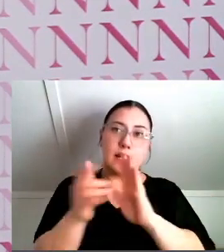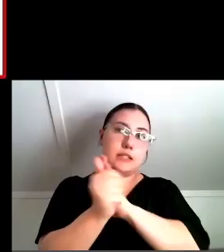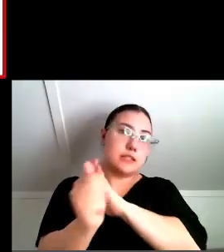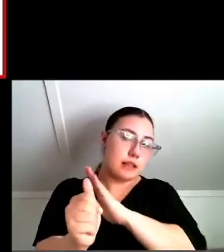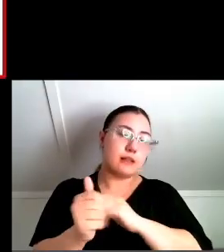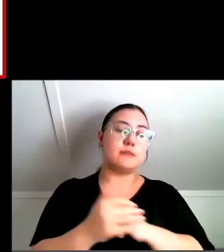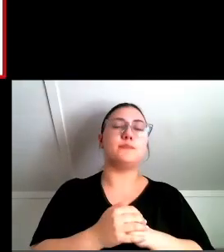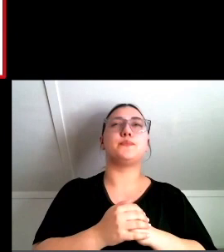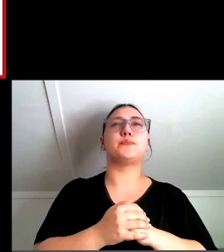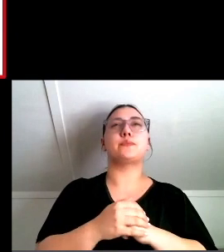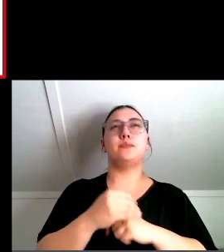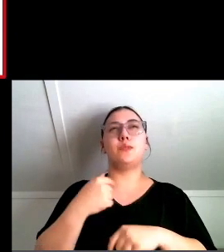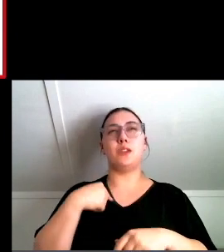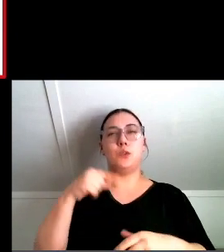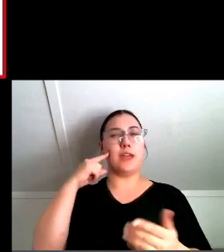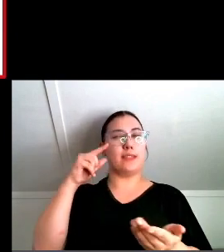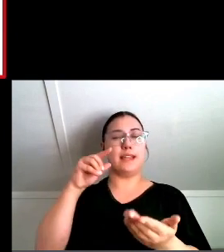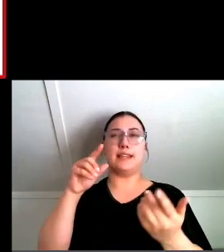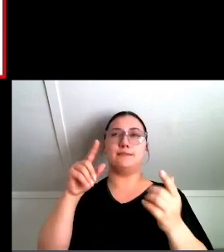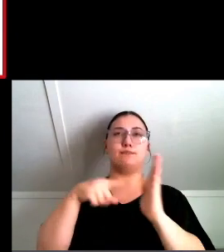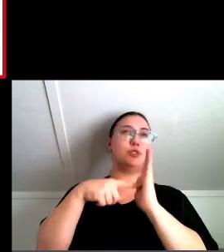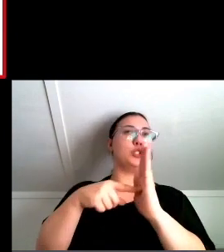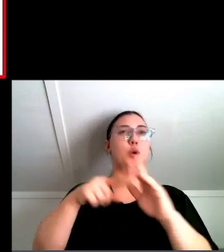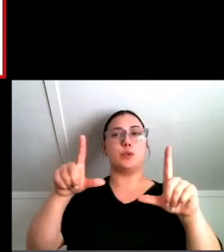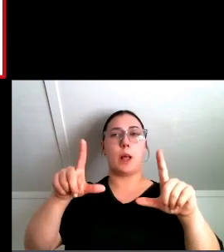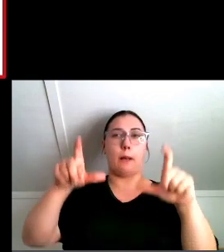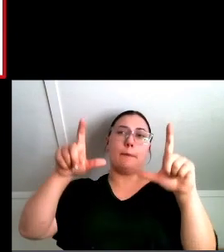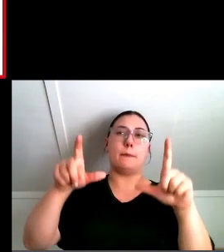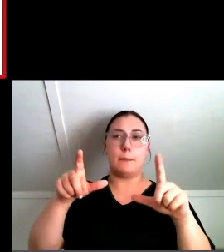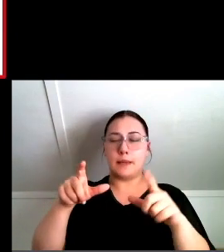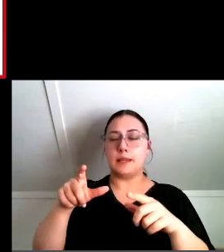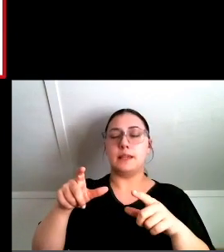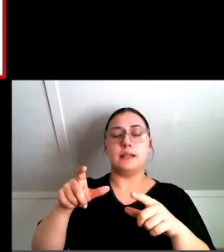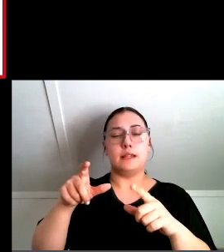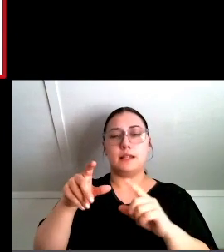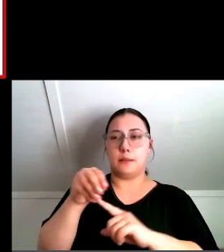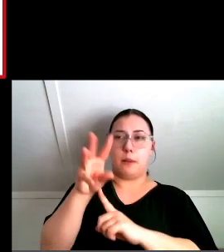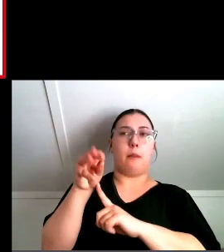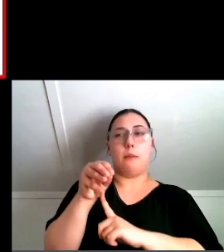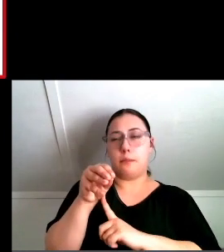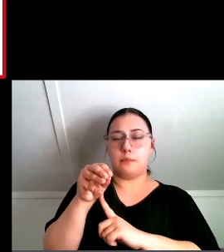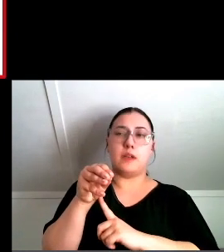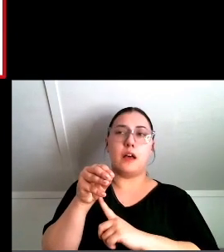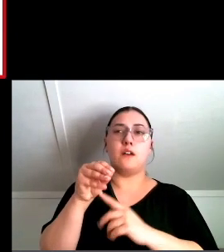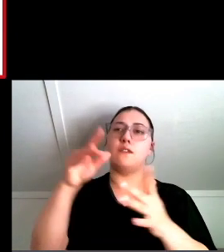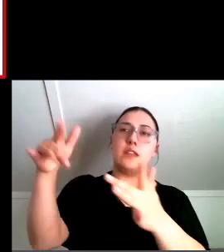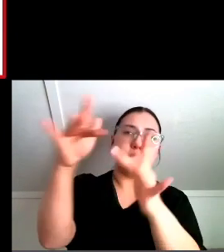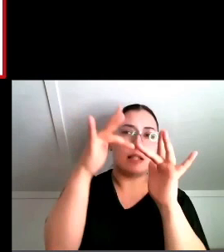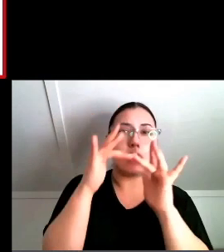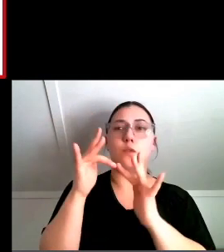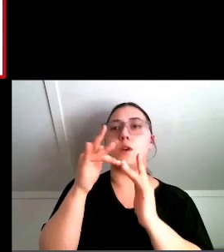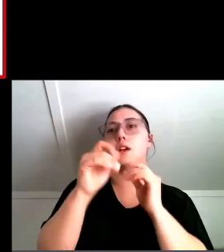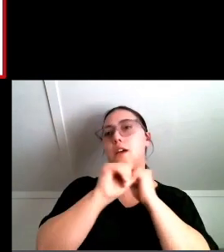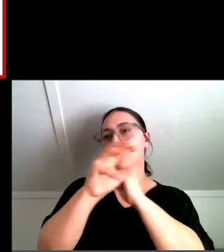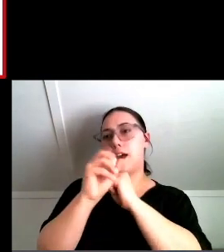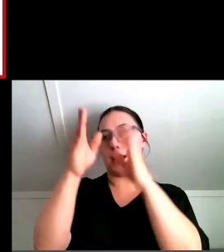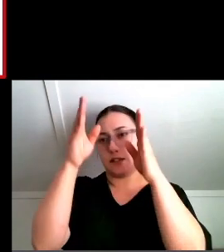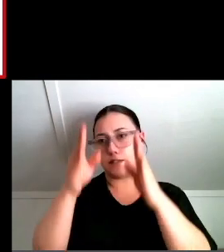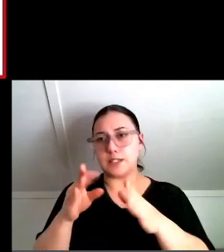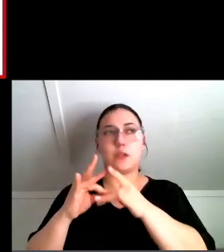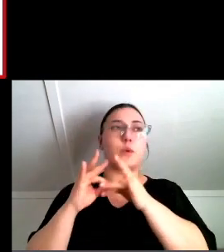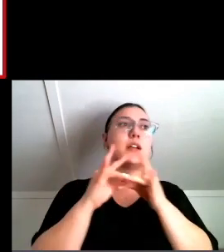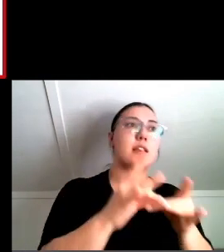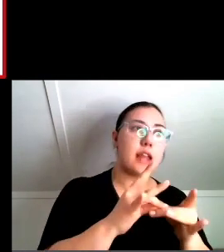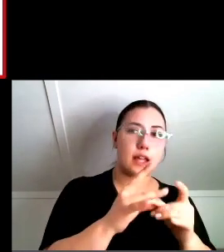a snapshot of a kind of momentum being articulated by the network of activism that we associate with Booker T. Washington